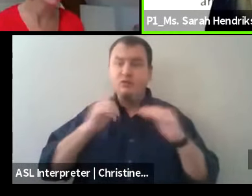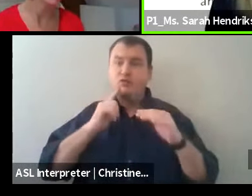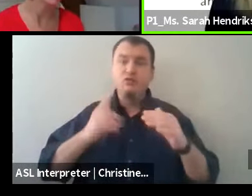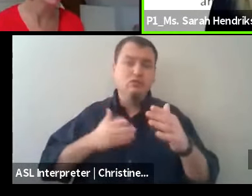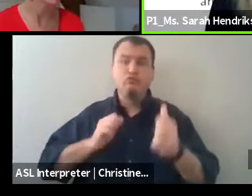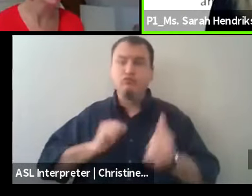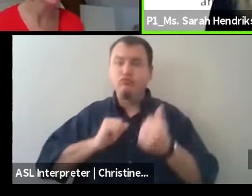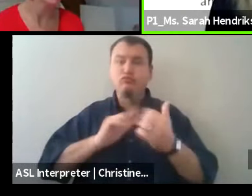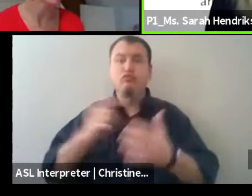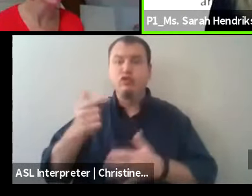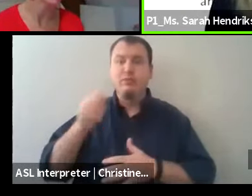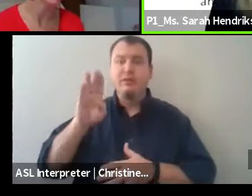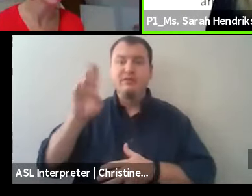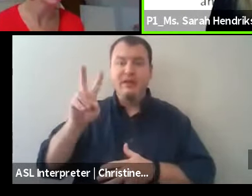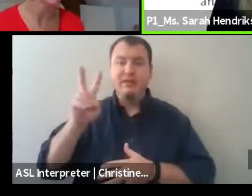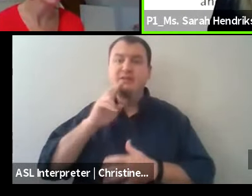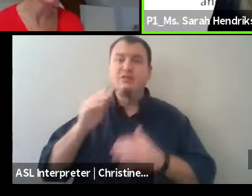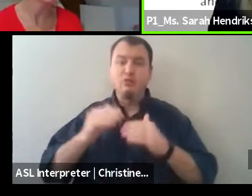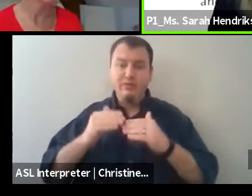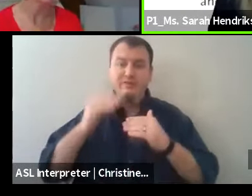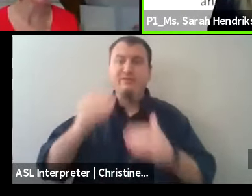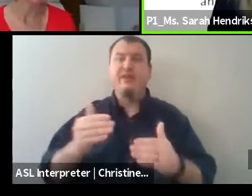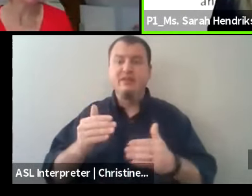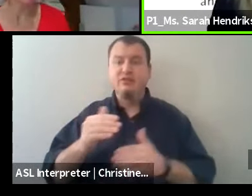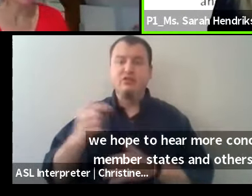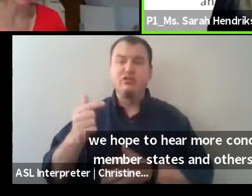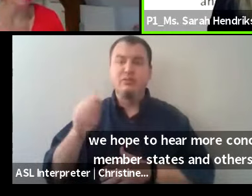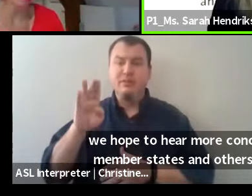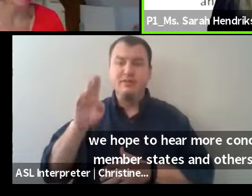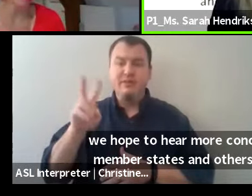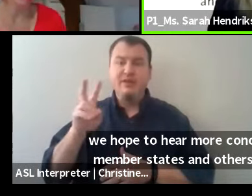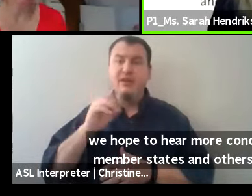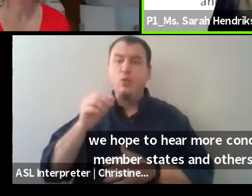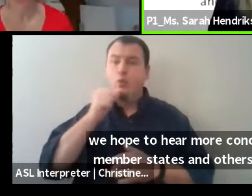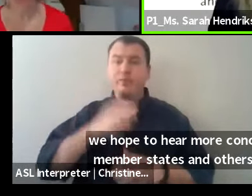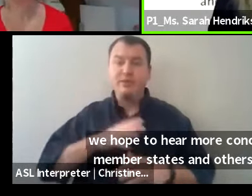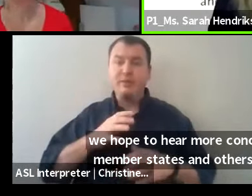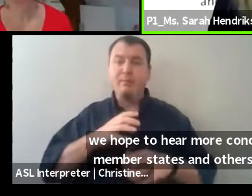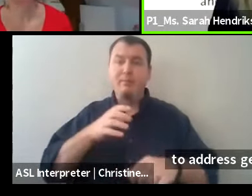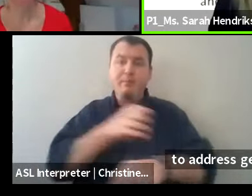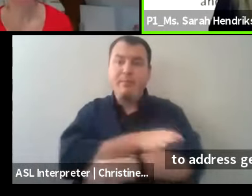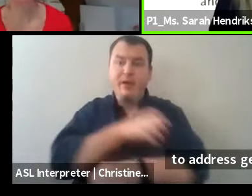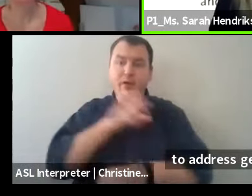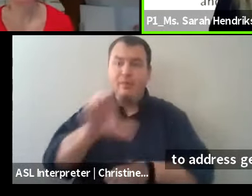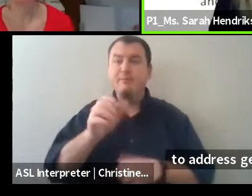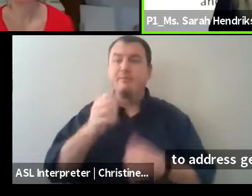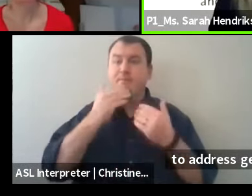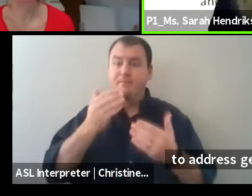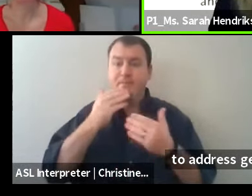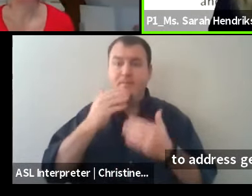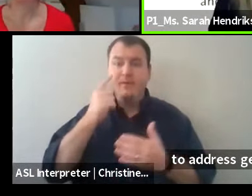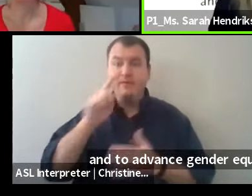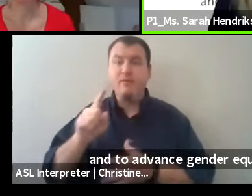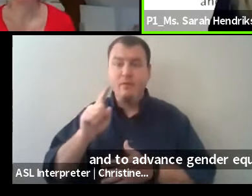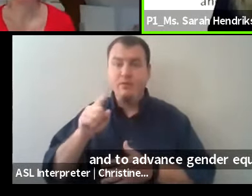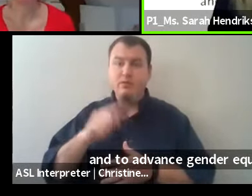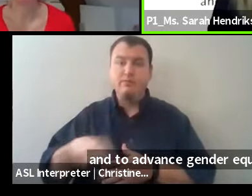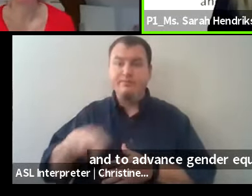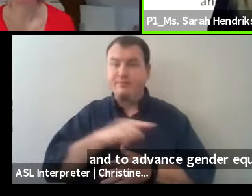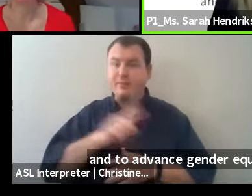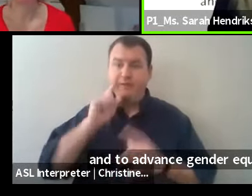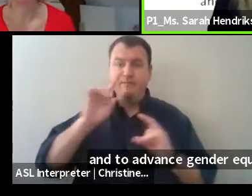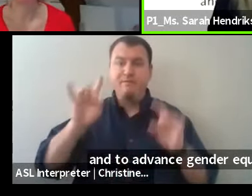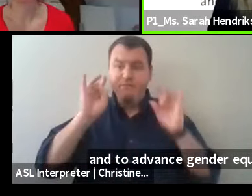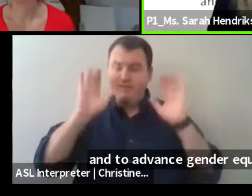violence and to advance gender equality and women's empowerment. Thank you for these really